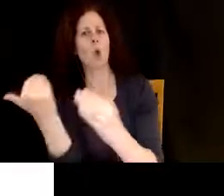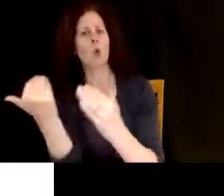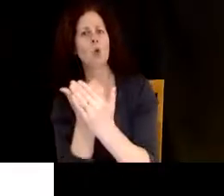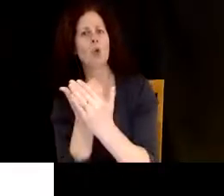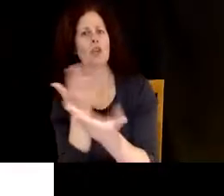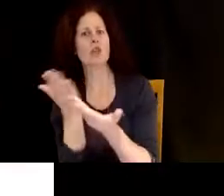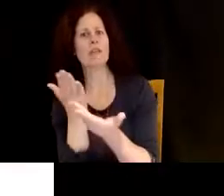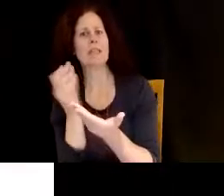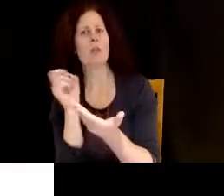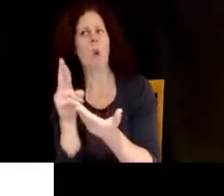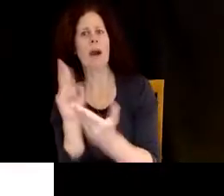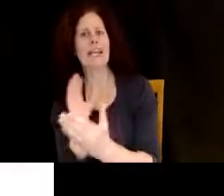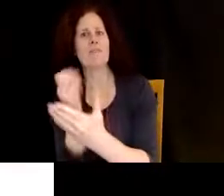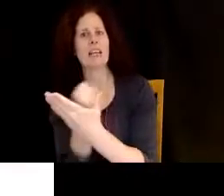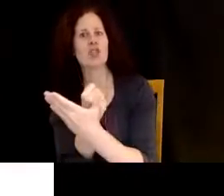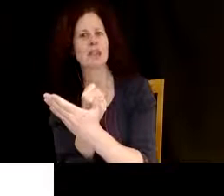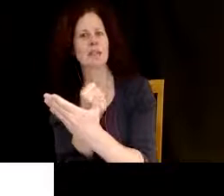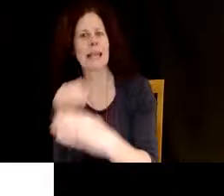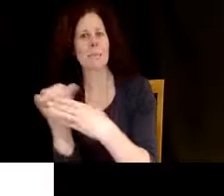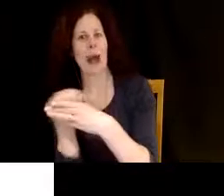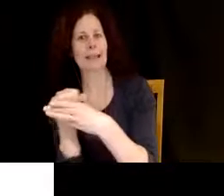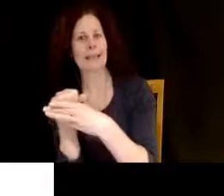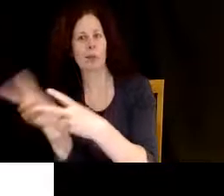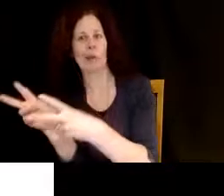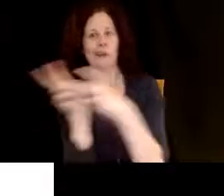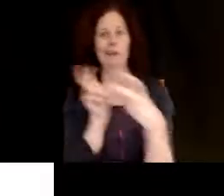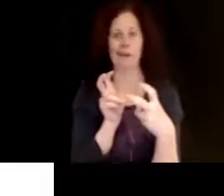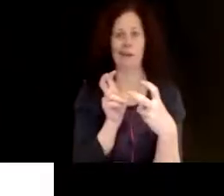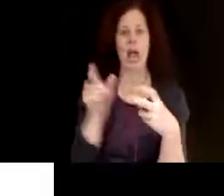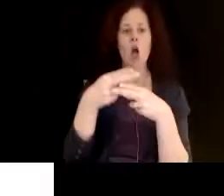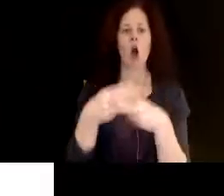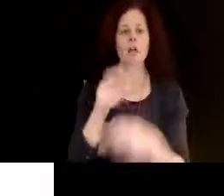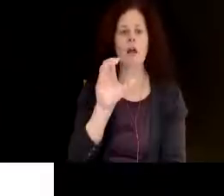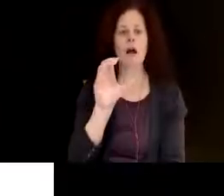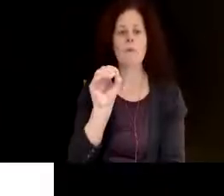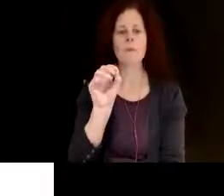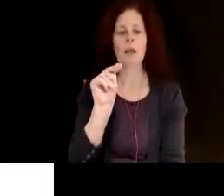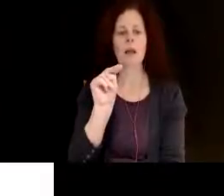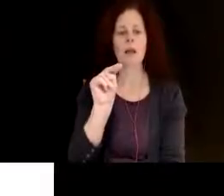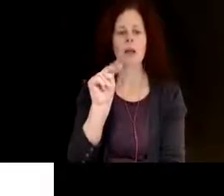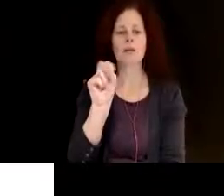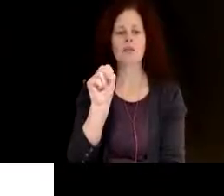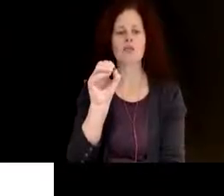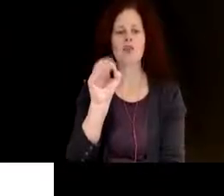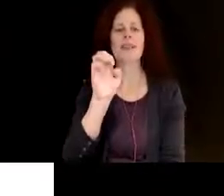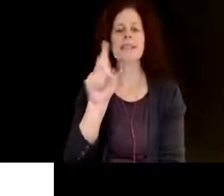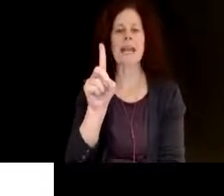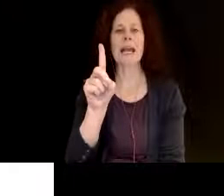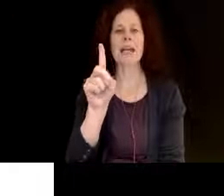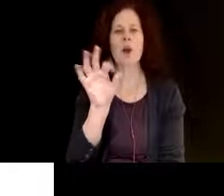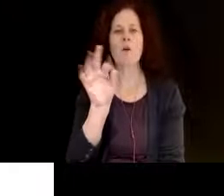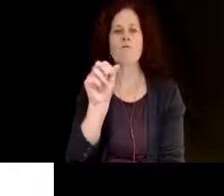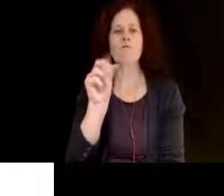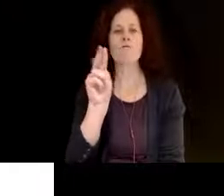interventions into practice. This template, called the Consolidated Framework for Implementation Research, or CFIR